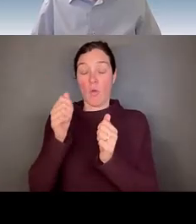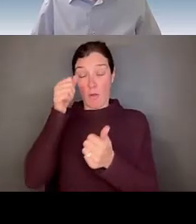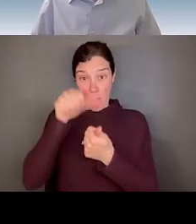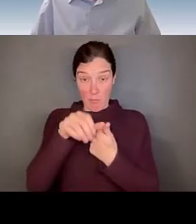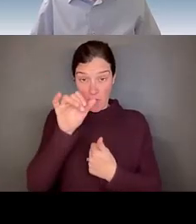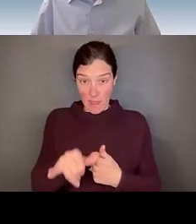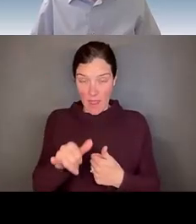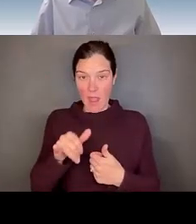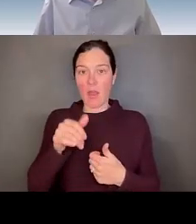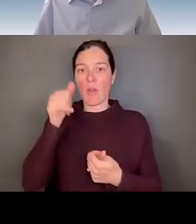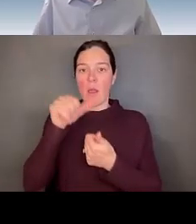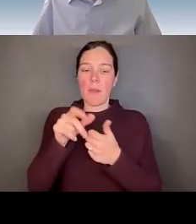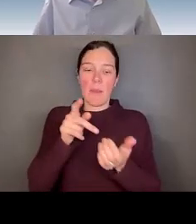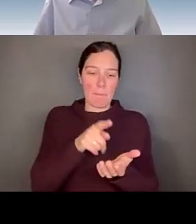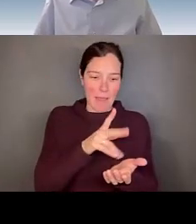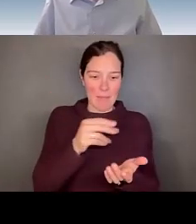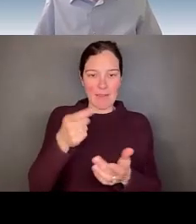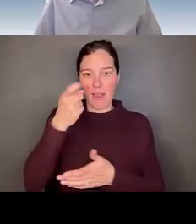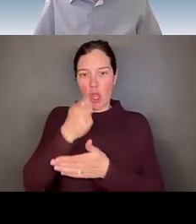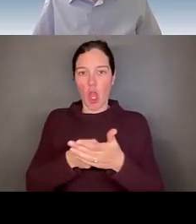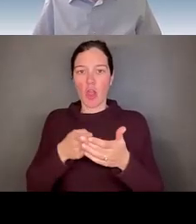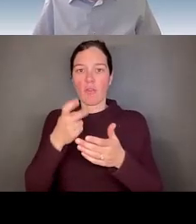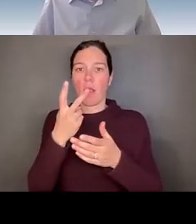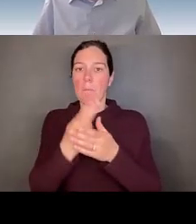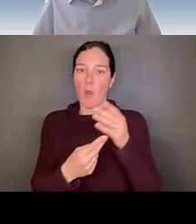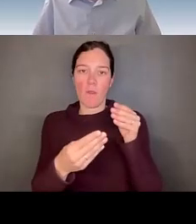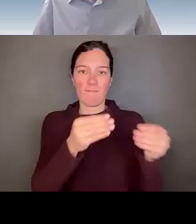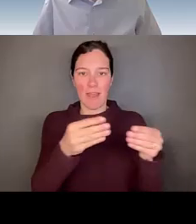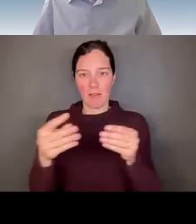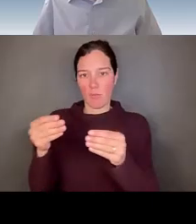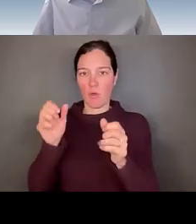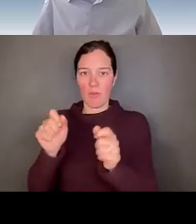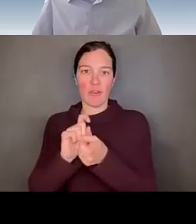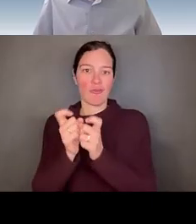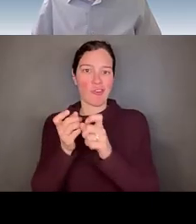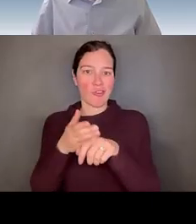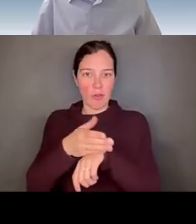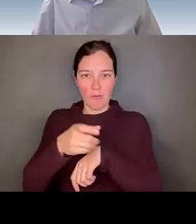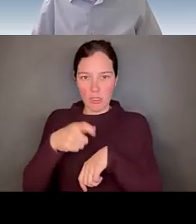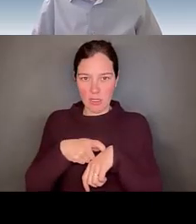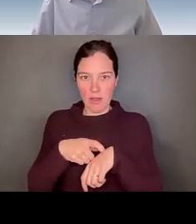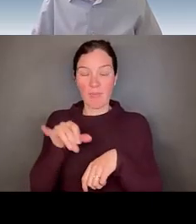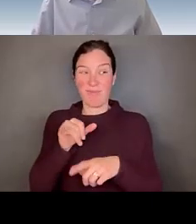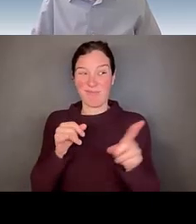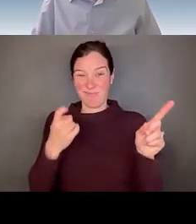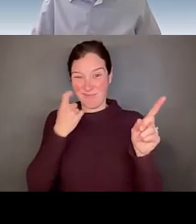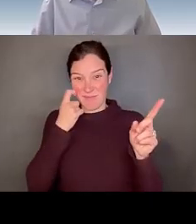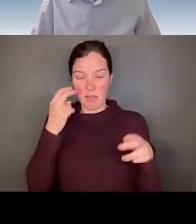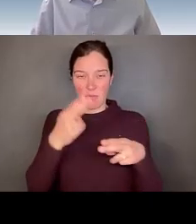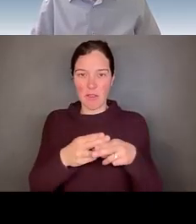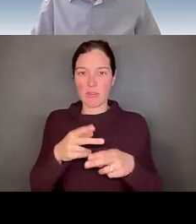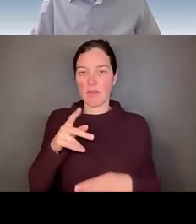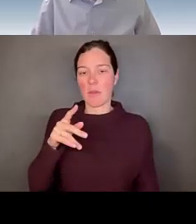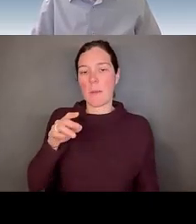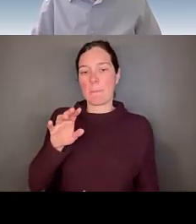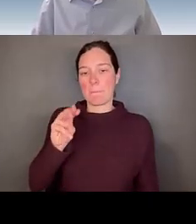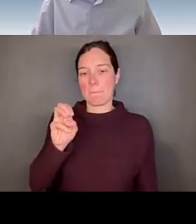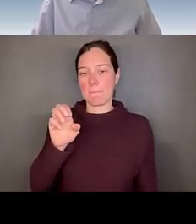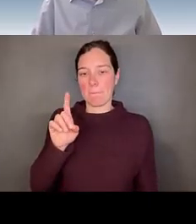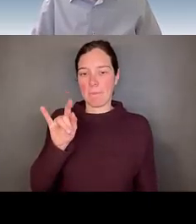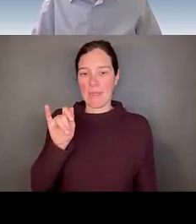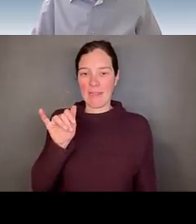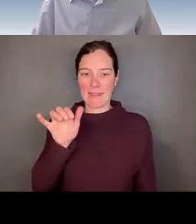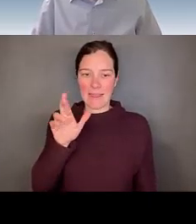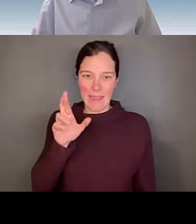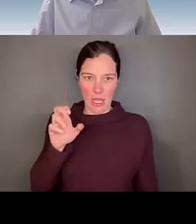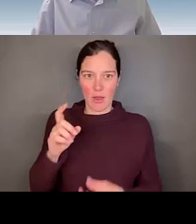that both payments and costs are flexible things that change over time. As Kim just mentioned, Medicare's payer mix has been growing, and